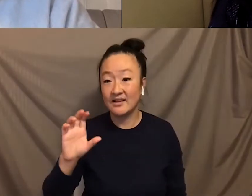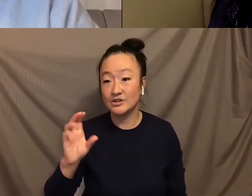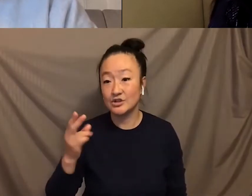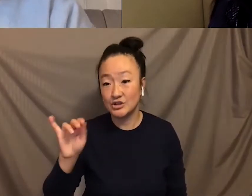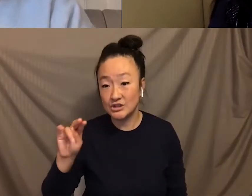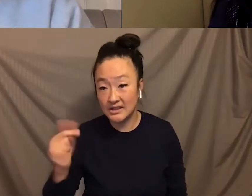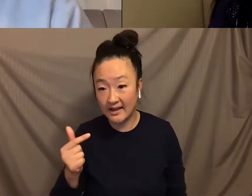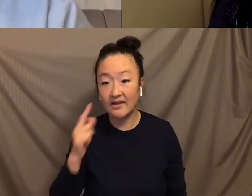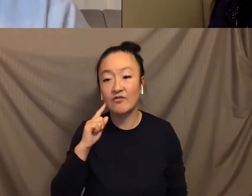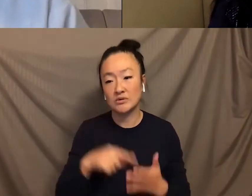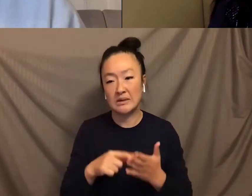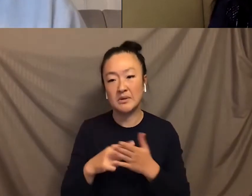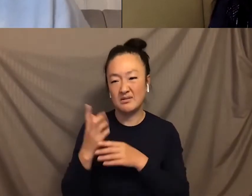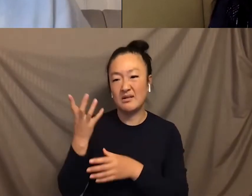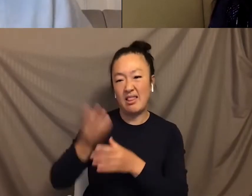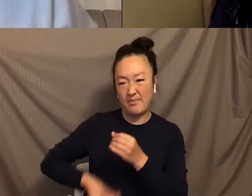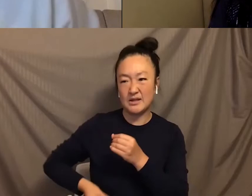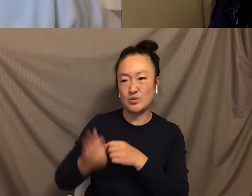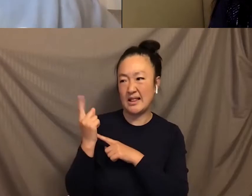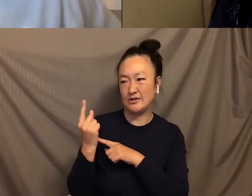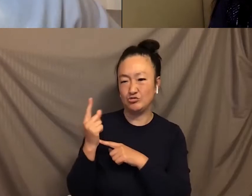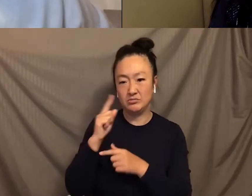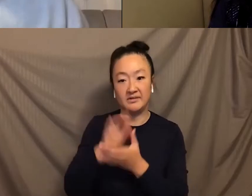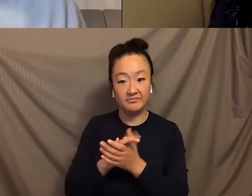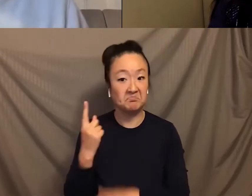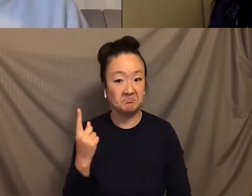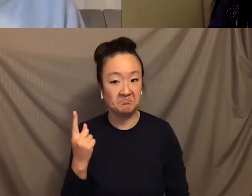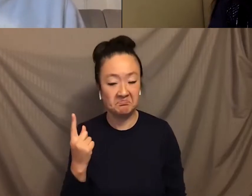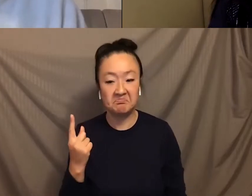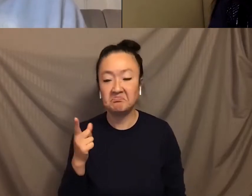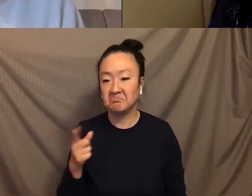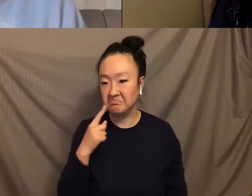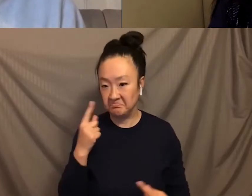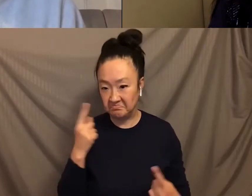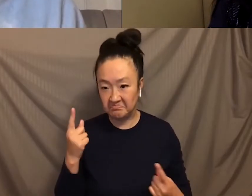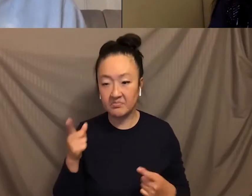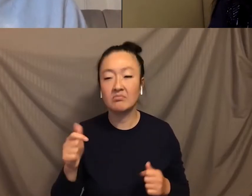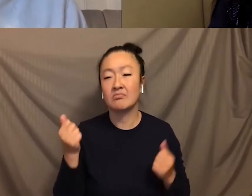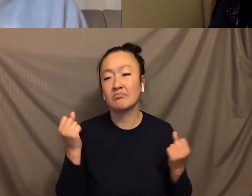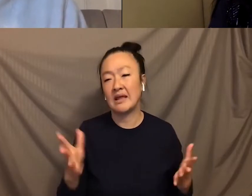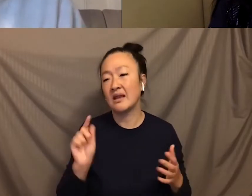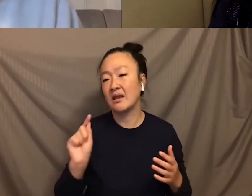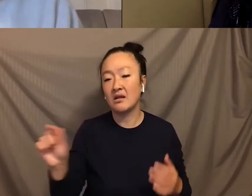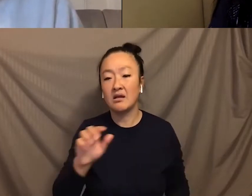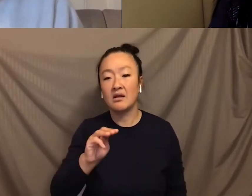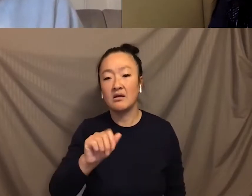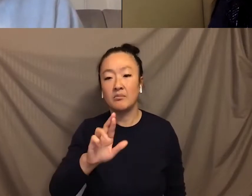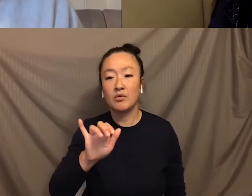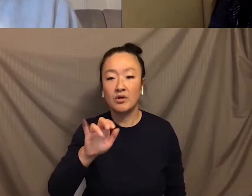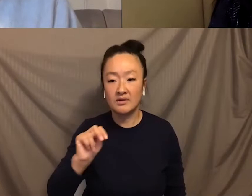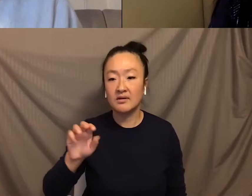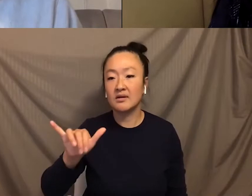who passed away last year, I believe. She's one such figure, and there are many others. Martin Yan would come onto the scene